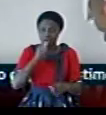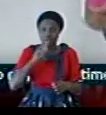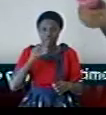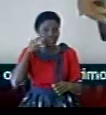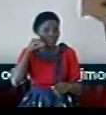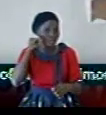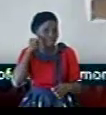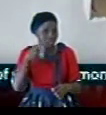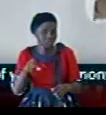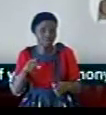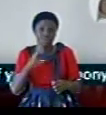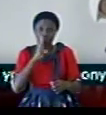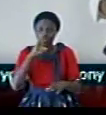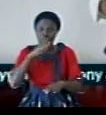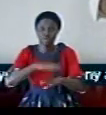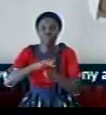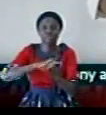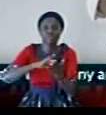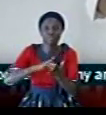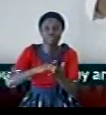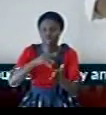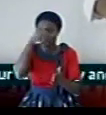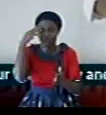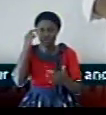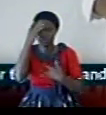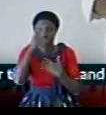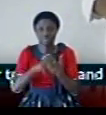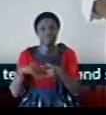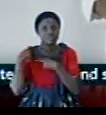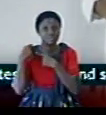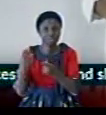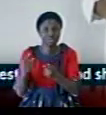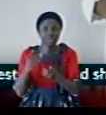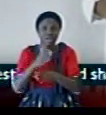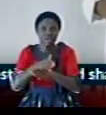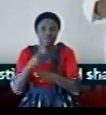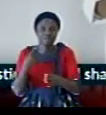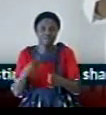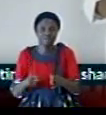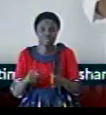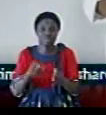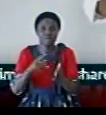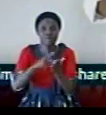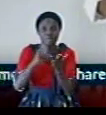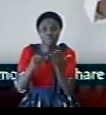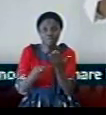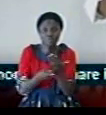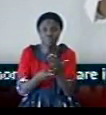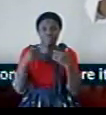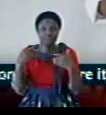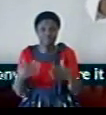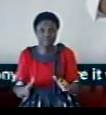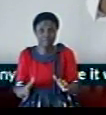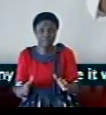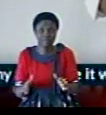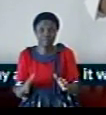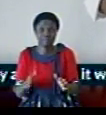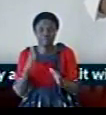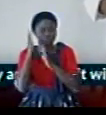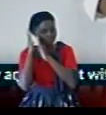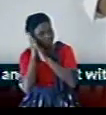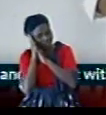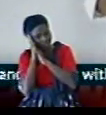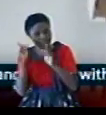Friday, after the program, I went home and I slept like a baby. And since then, I've